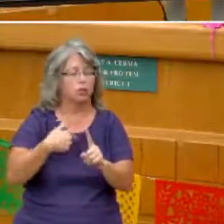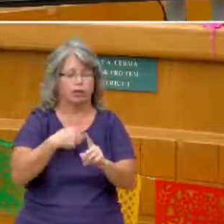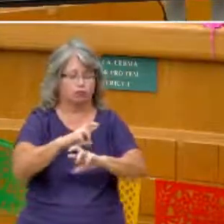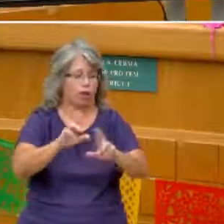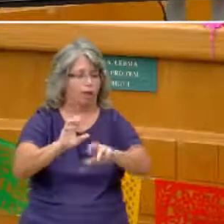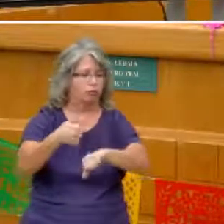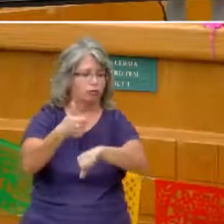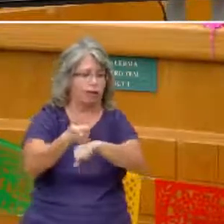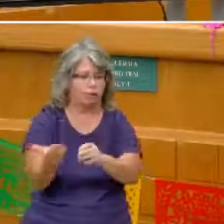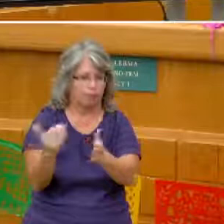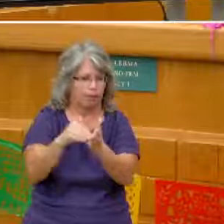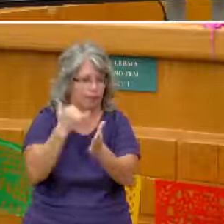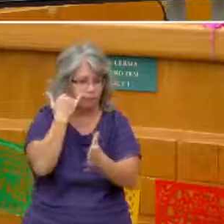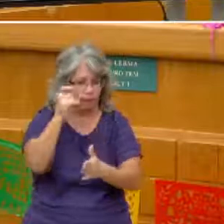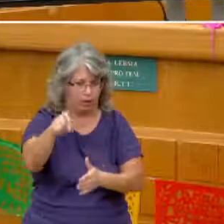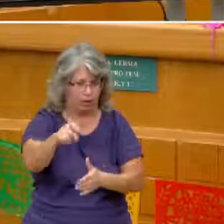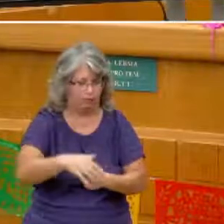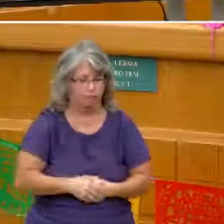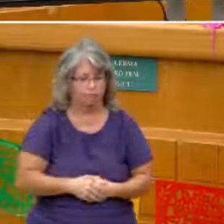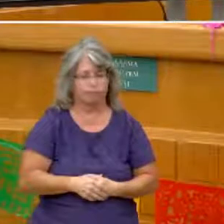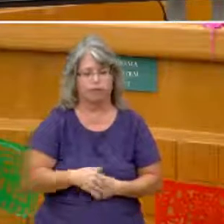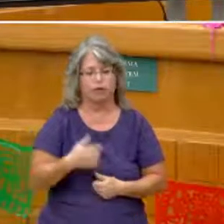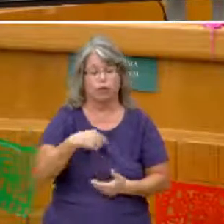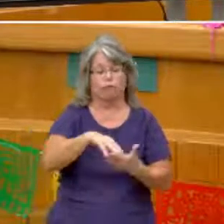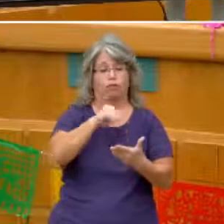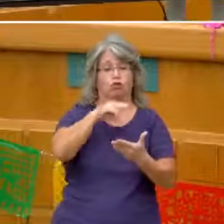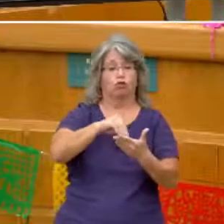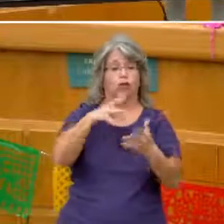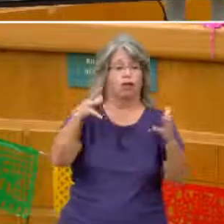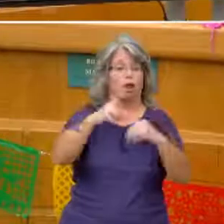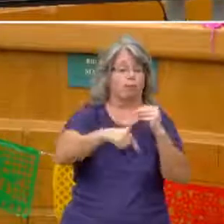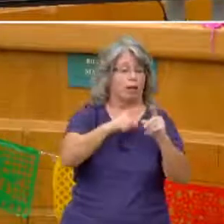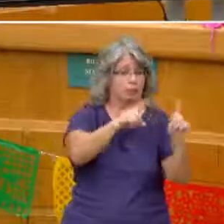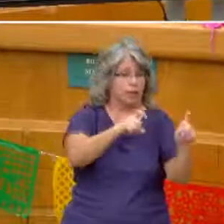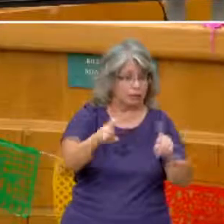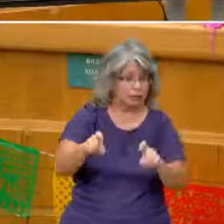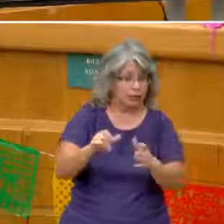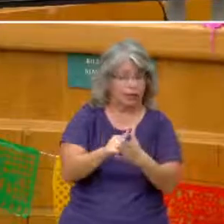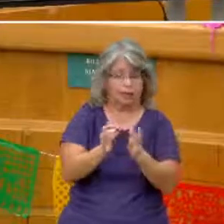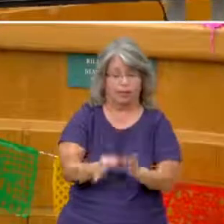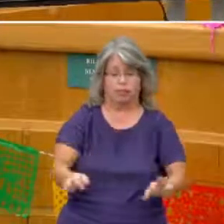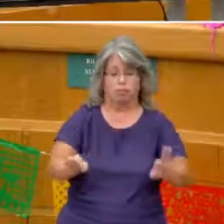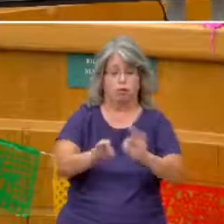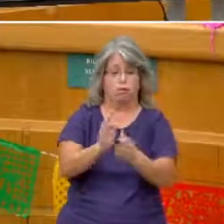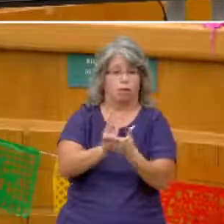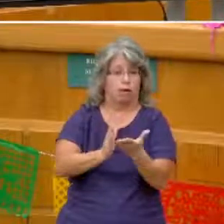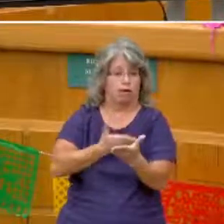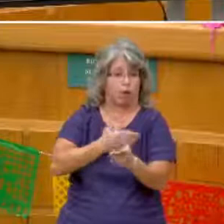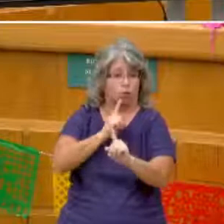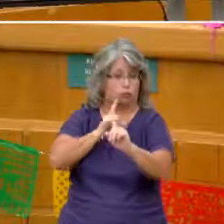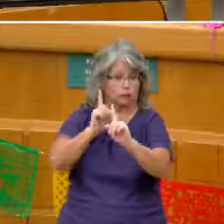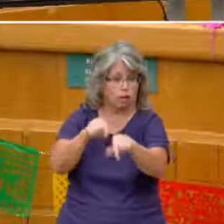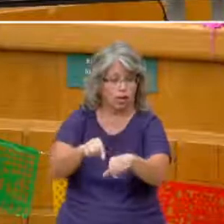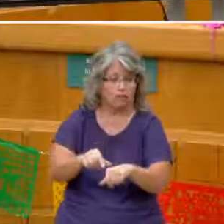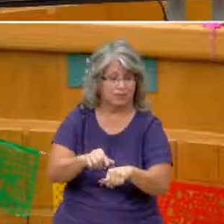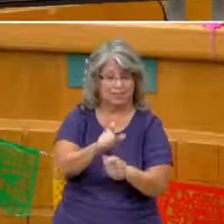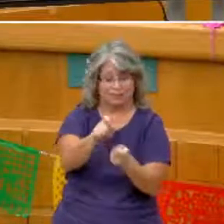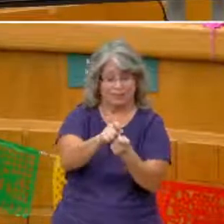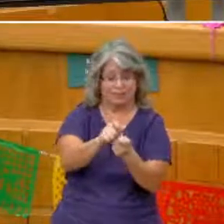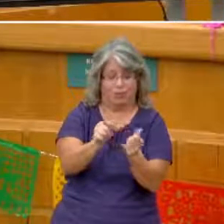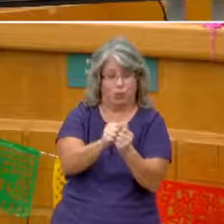COVID-19 testing is an important part of our pandemic response, particularly with the Delta variant, which is quite